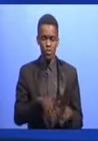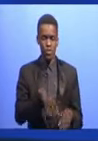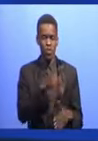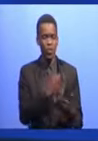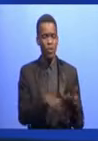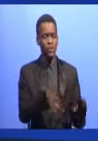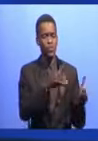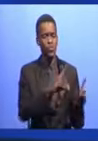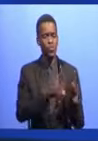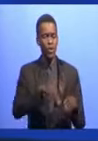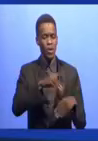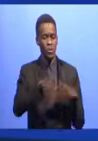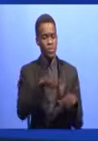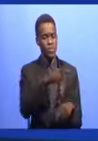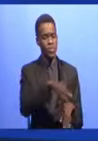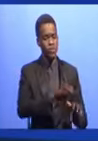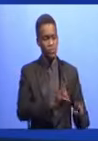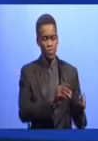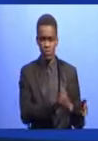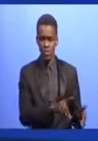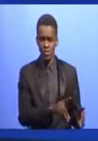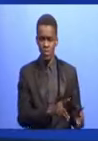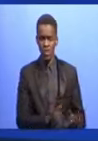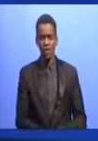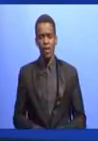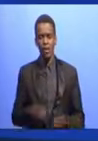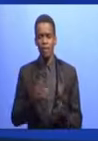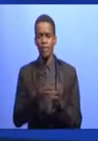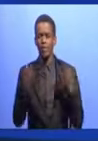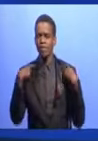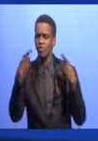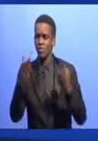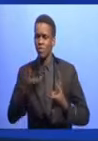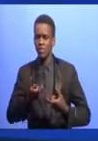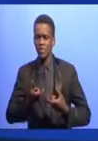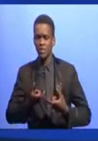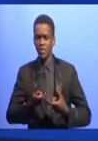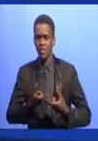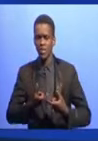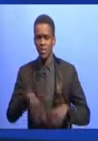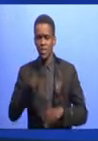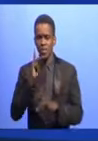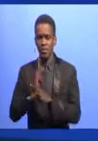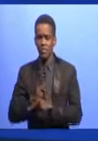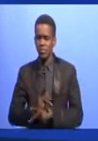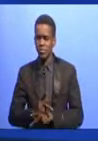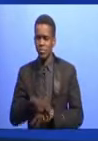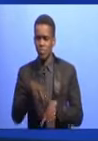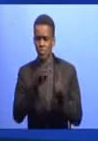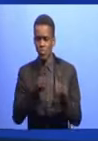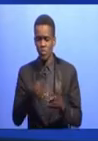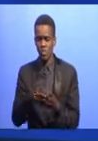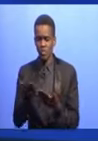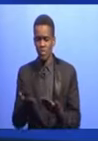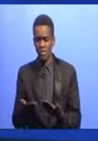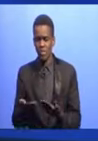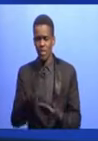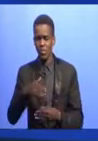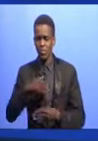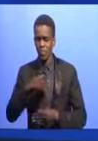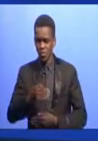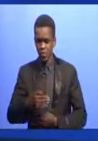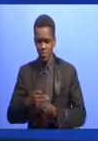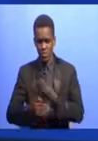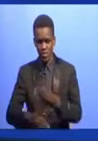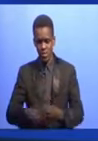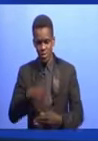hatseng government ba itsa from there, because government ke ke bureaucracy go tsa nako bone ke ke 11 go no ni a re ka dira jana ba re government